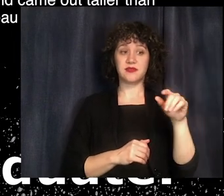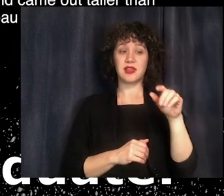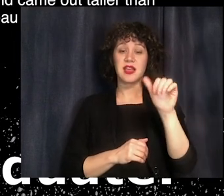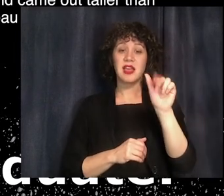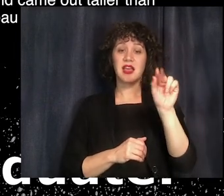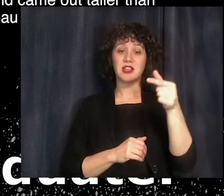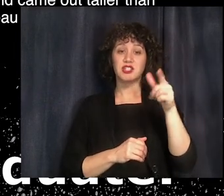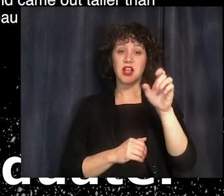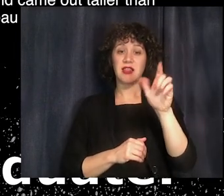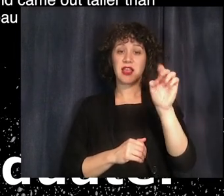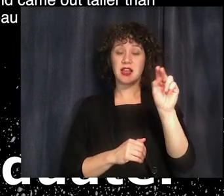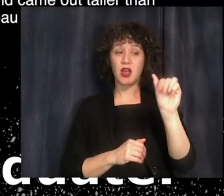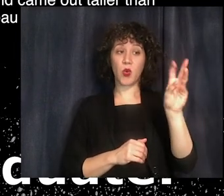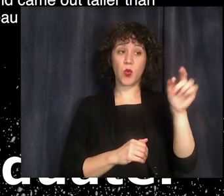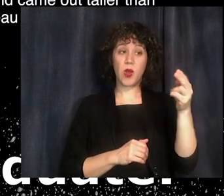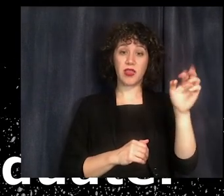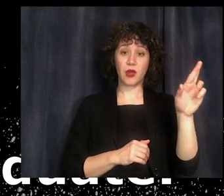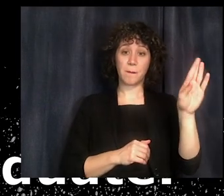Angelina Weather Berg.